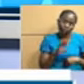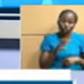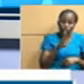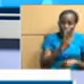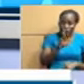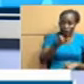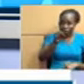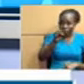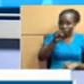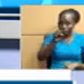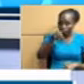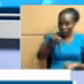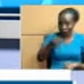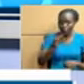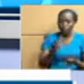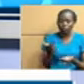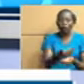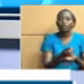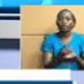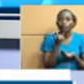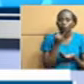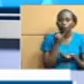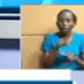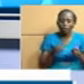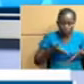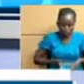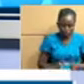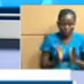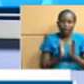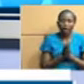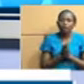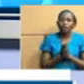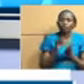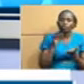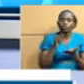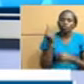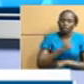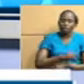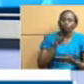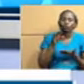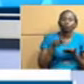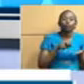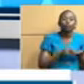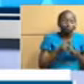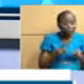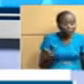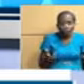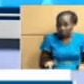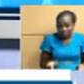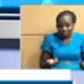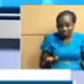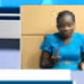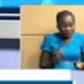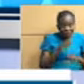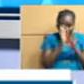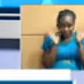is supposed to collect information, birth and death registration. But do they speak properly